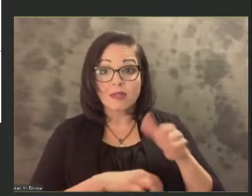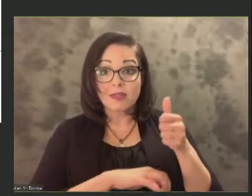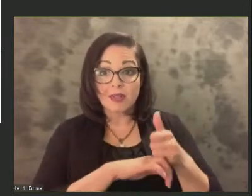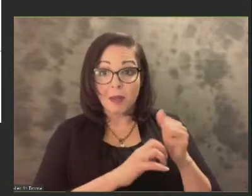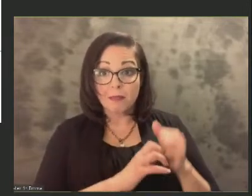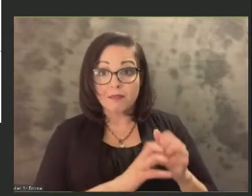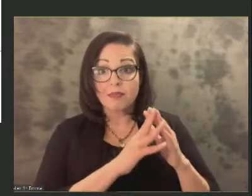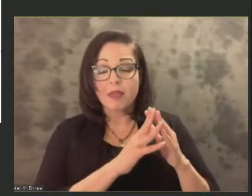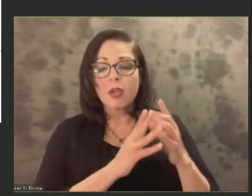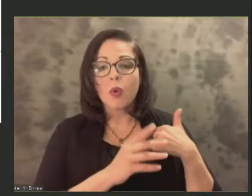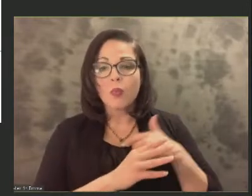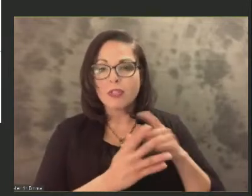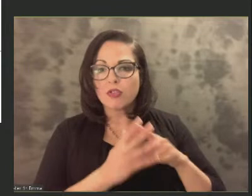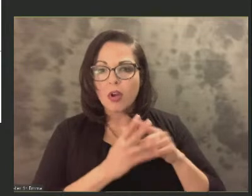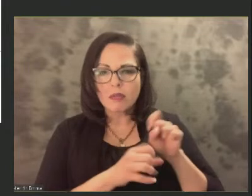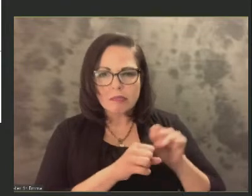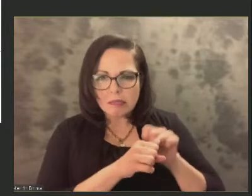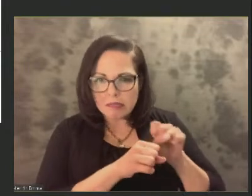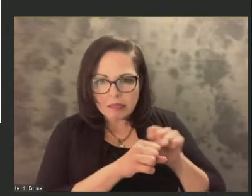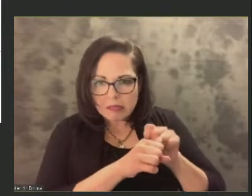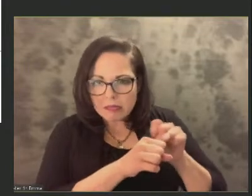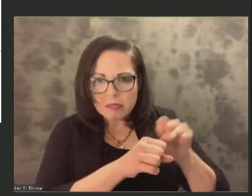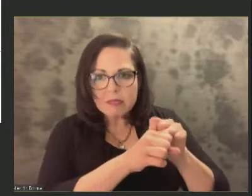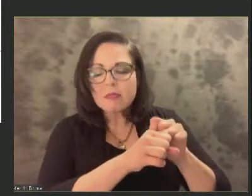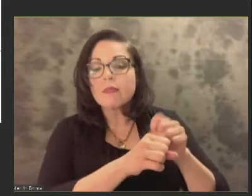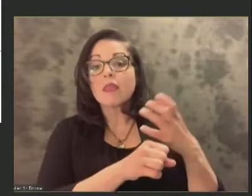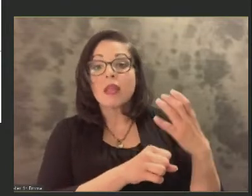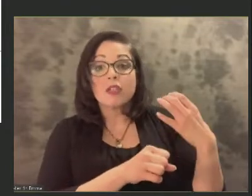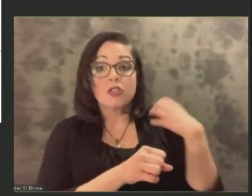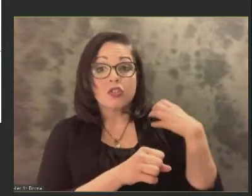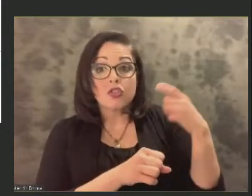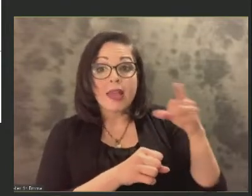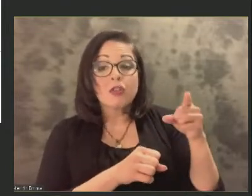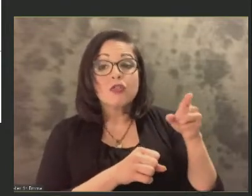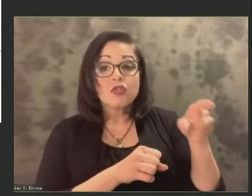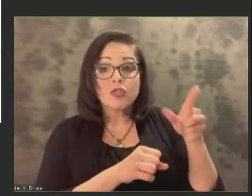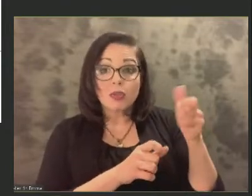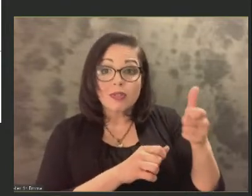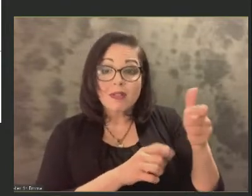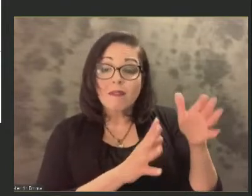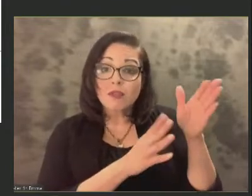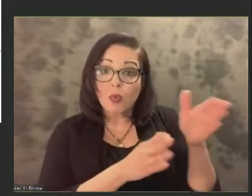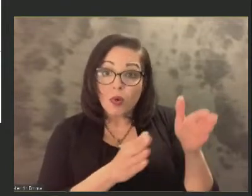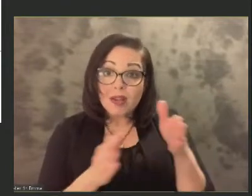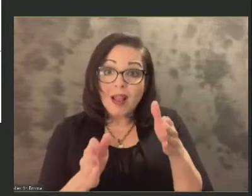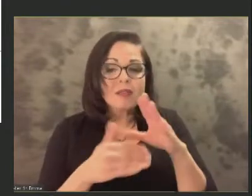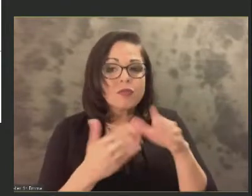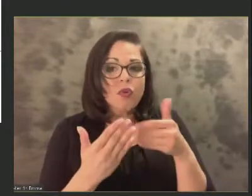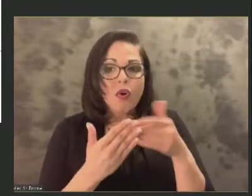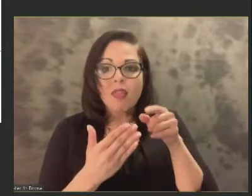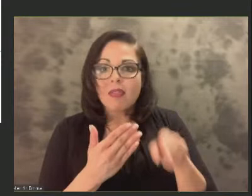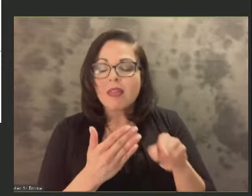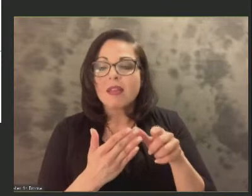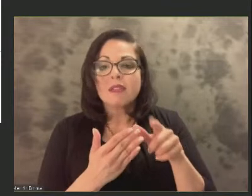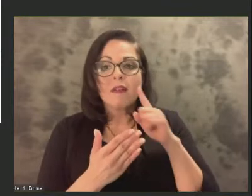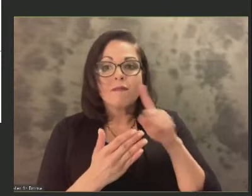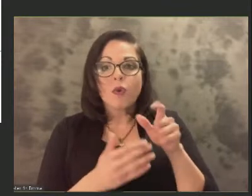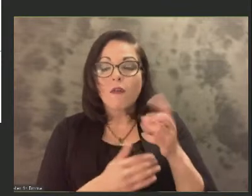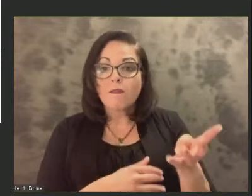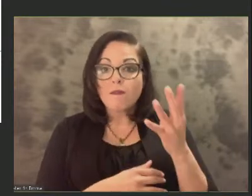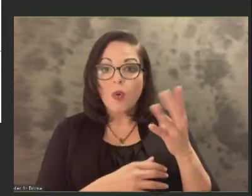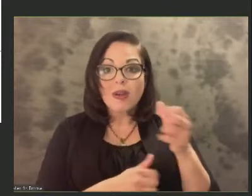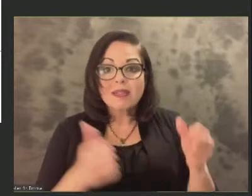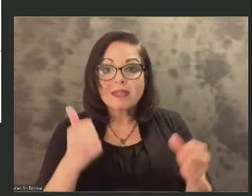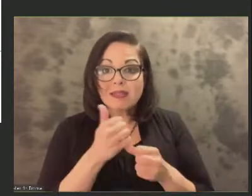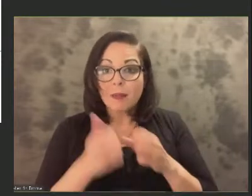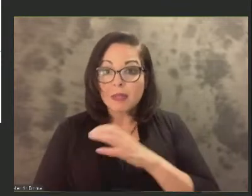and we started the work, Madam Chair organized the task force into 4 subcommittees. For those that